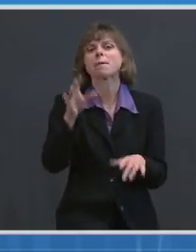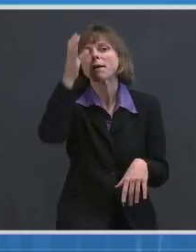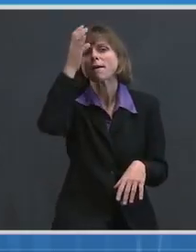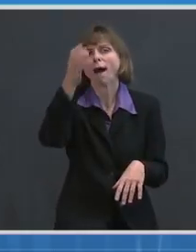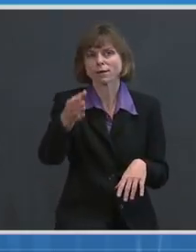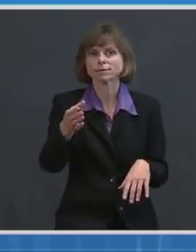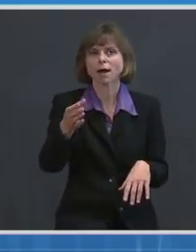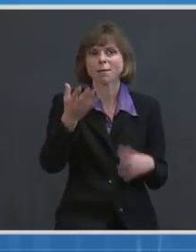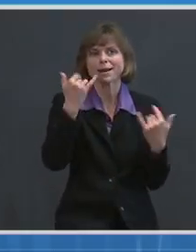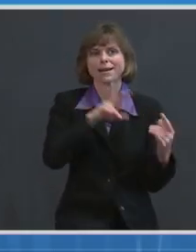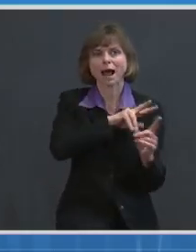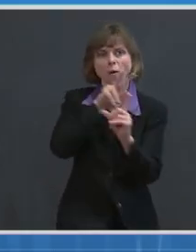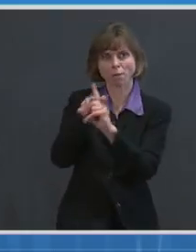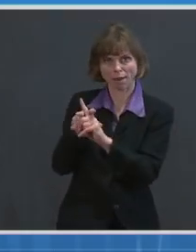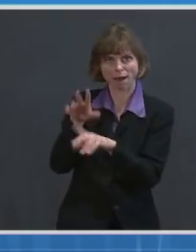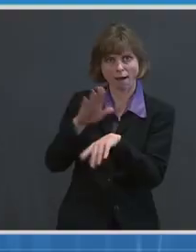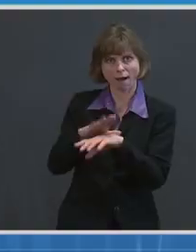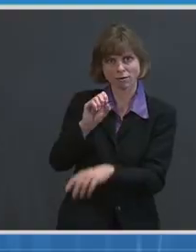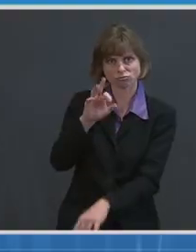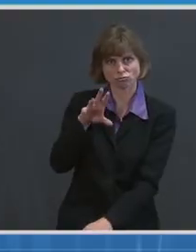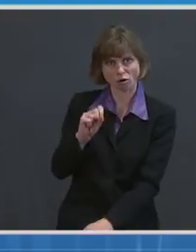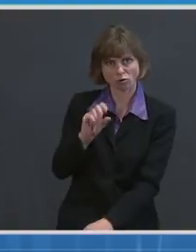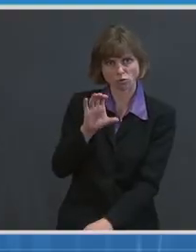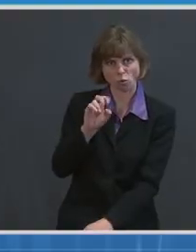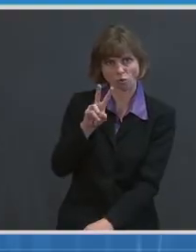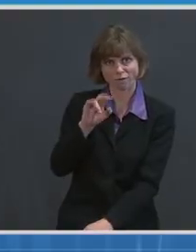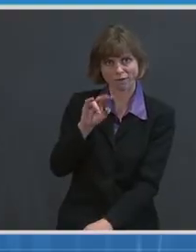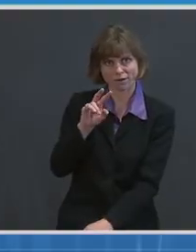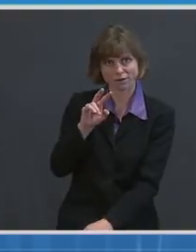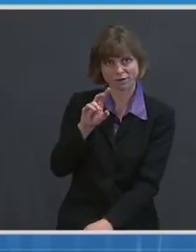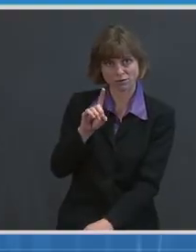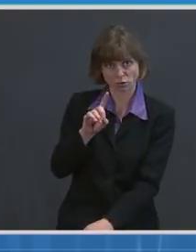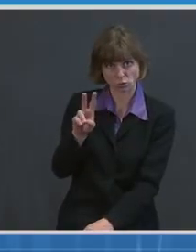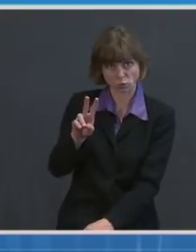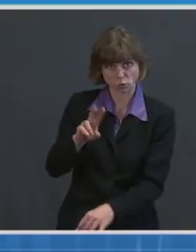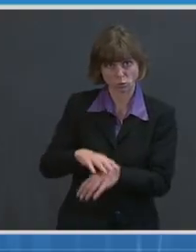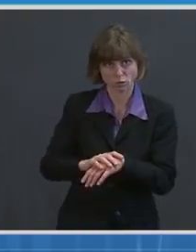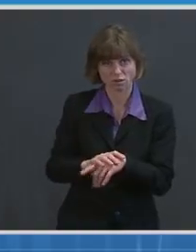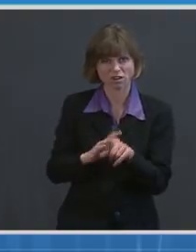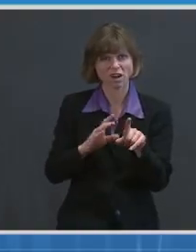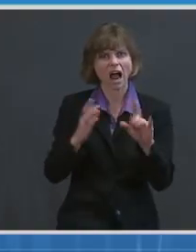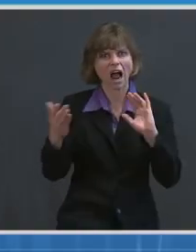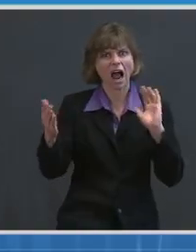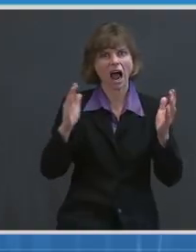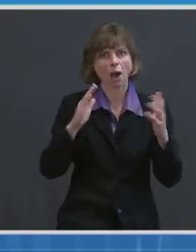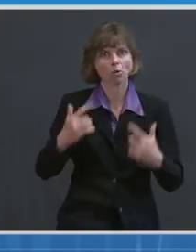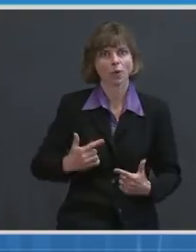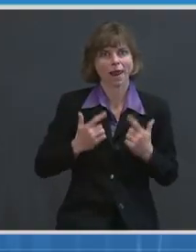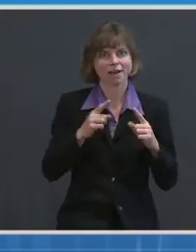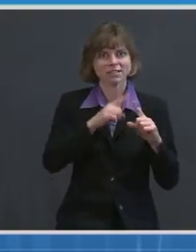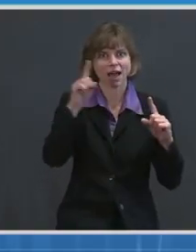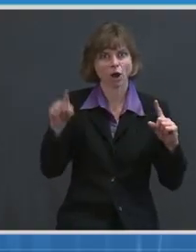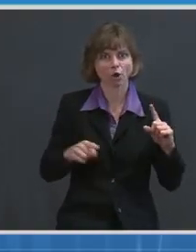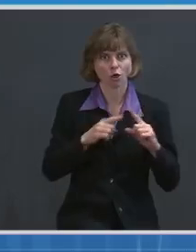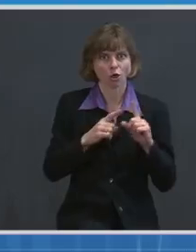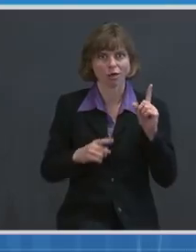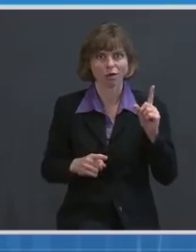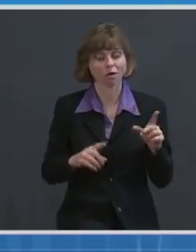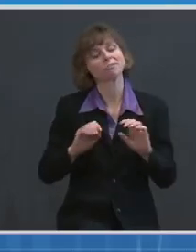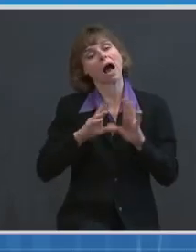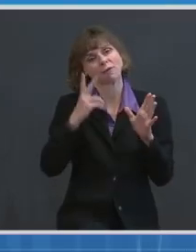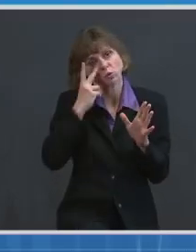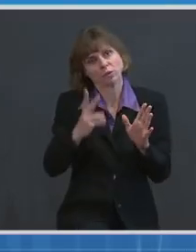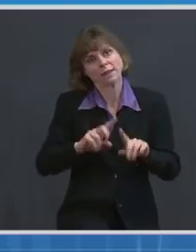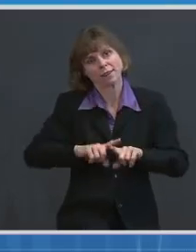being applied to SARS-CoV-2, because here's a comparable life cycle. Obviously, there are differences